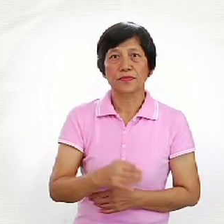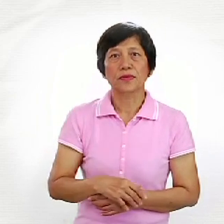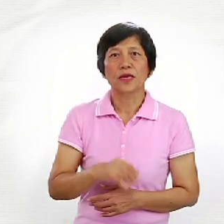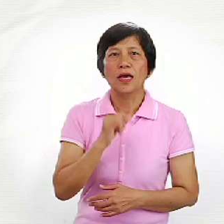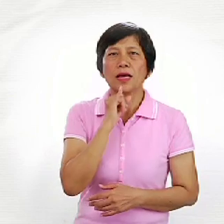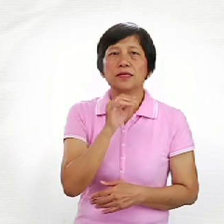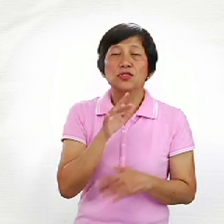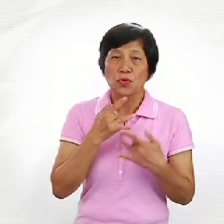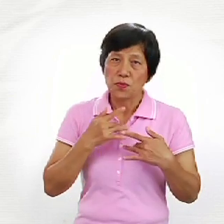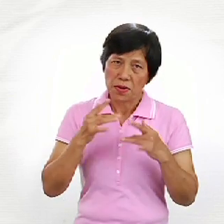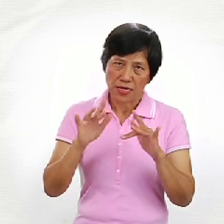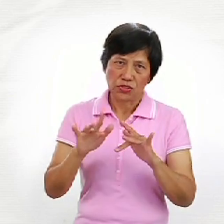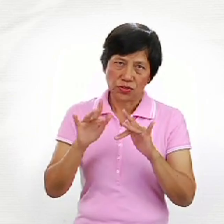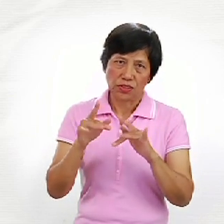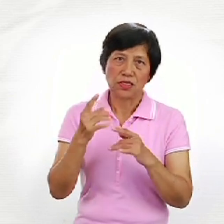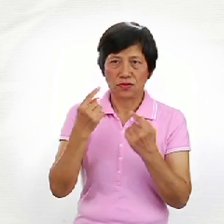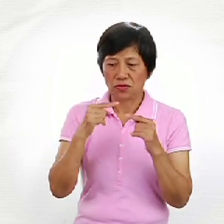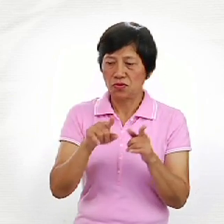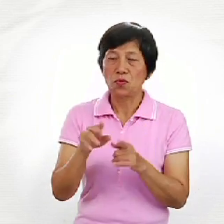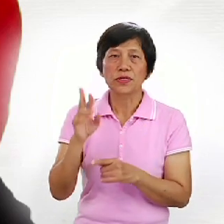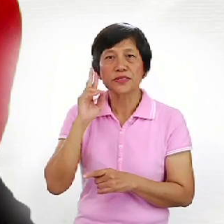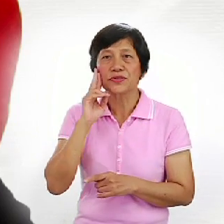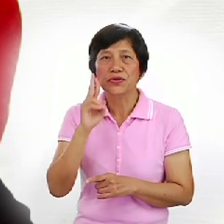is compassionate towards her.